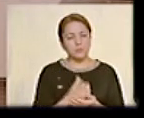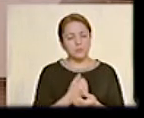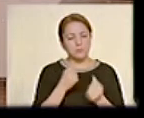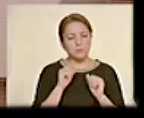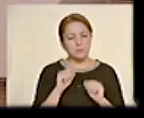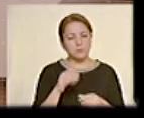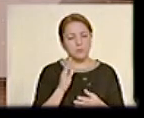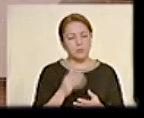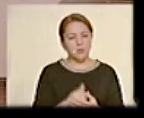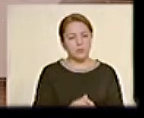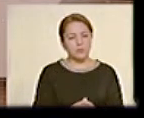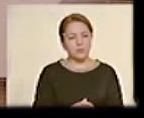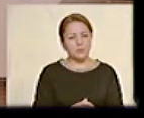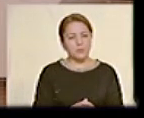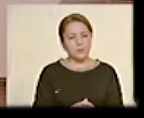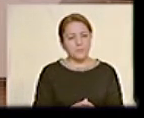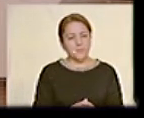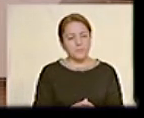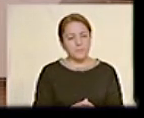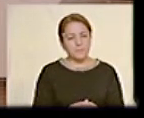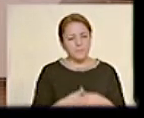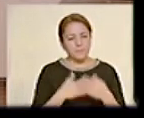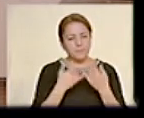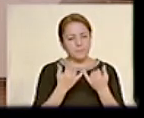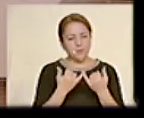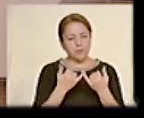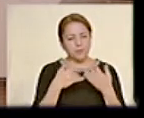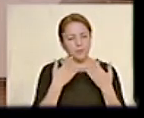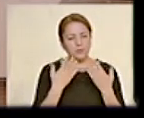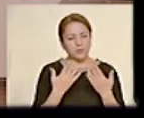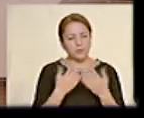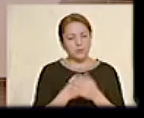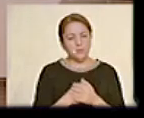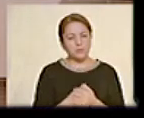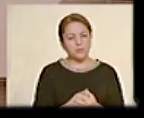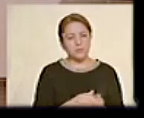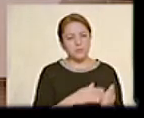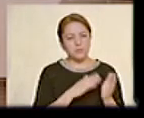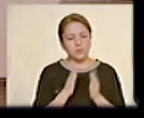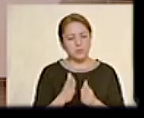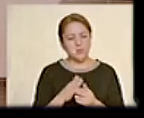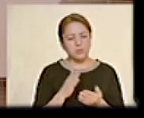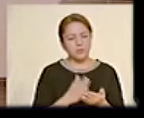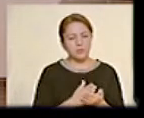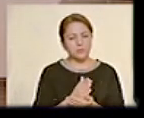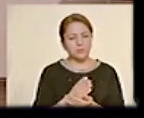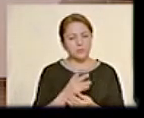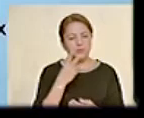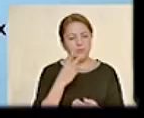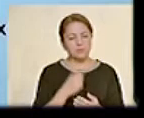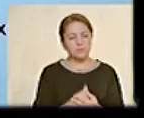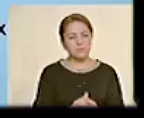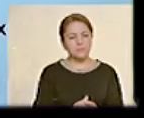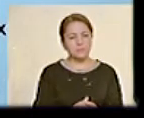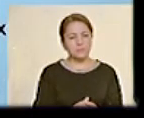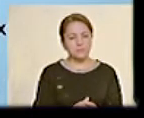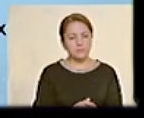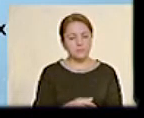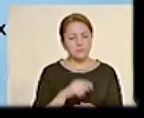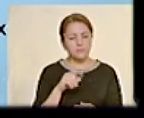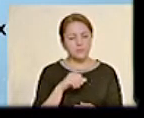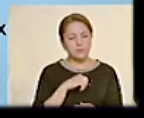olishimiz mumkin bo'ladi. Mana endi navbatdagi xizmatga to'xtaladigan bo'lsak, bu